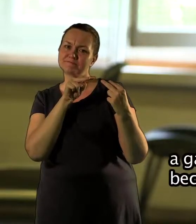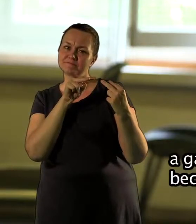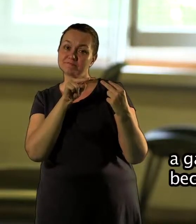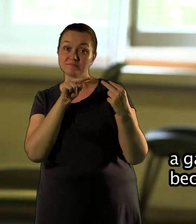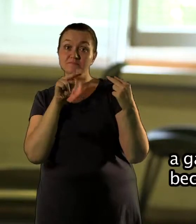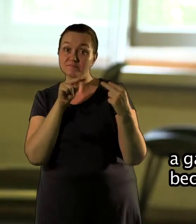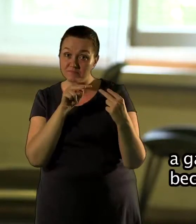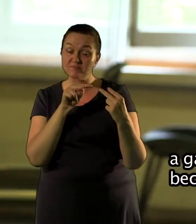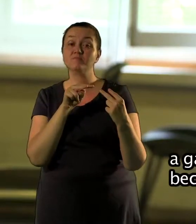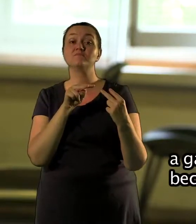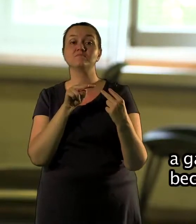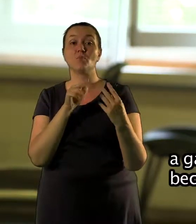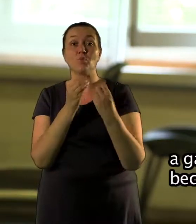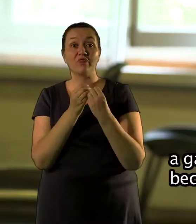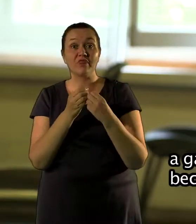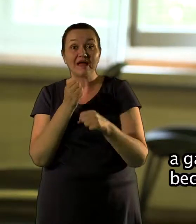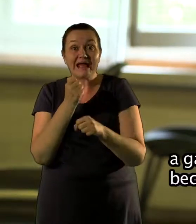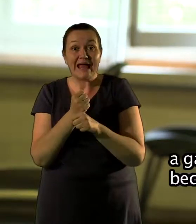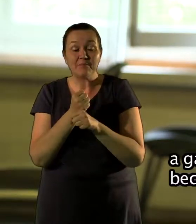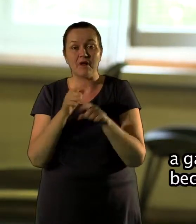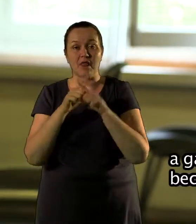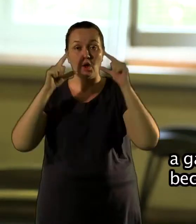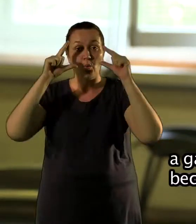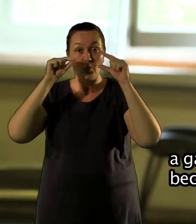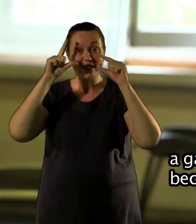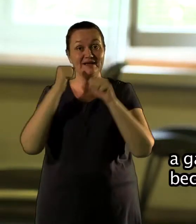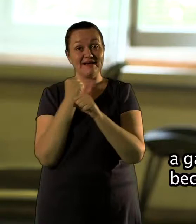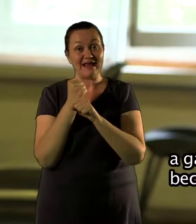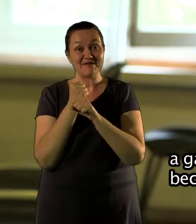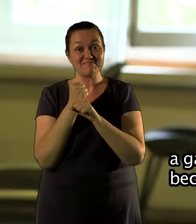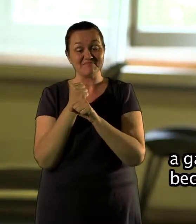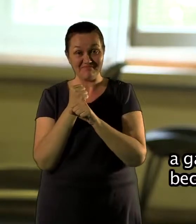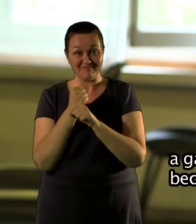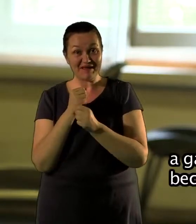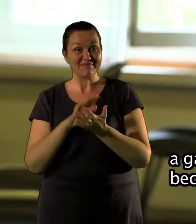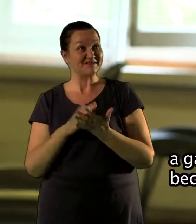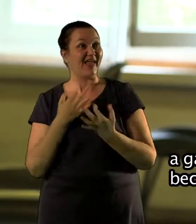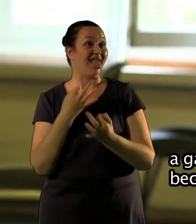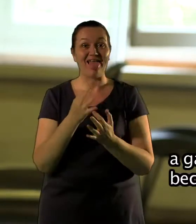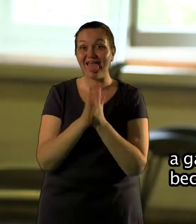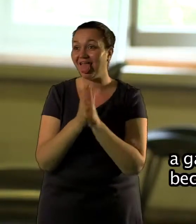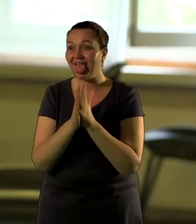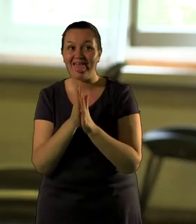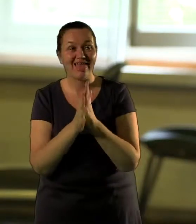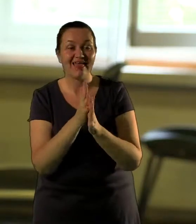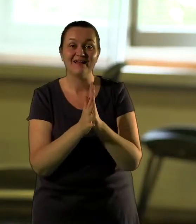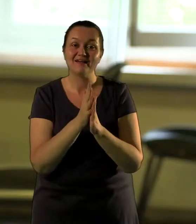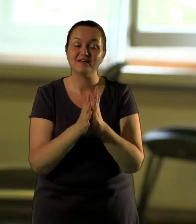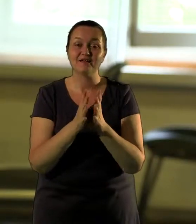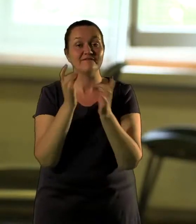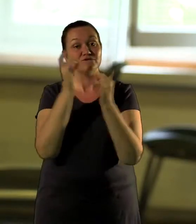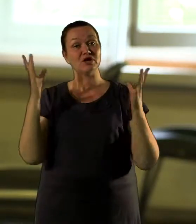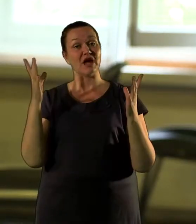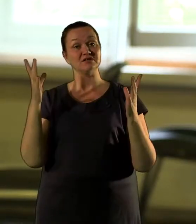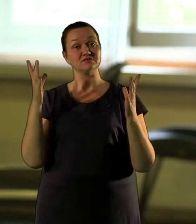a game, like the winking game we did in the beginning, it becomes a game. So you want to play the game and you forget about